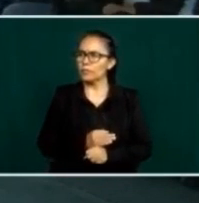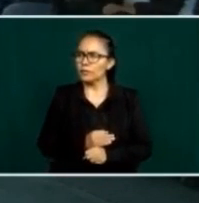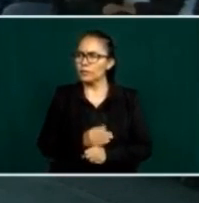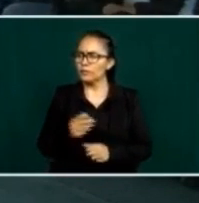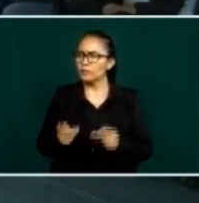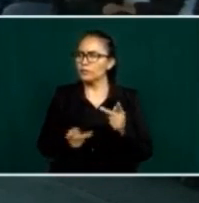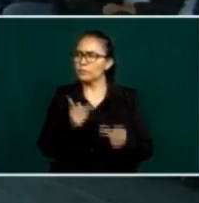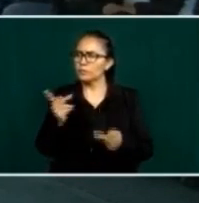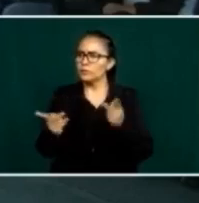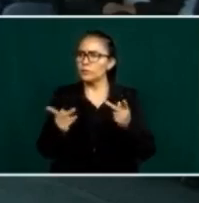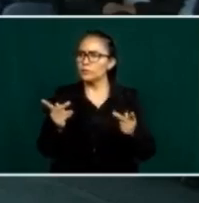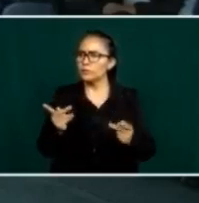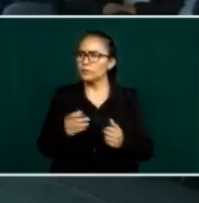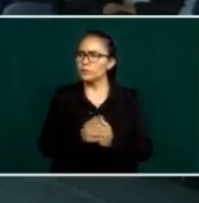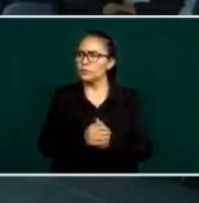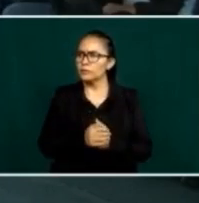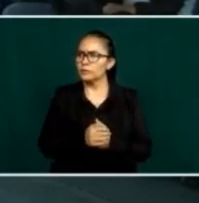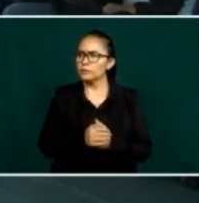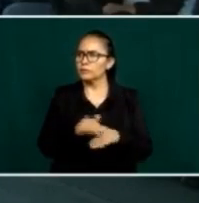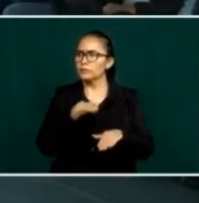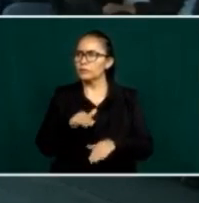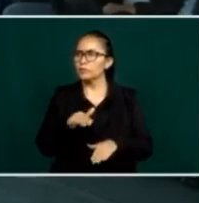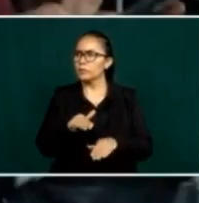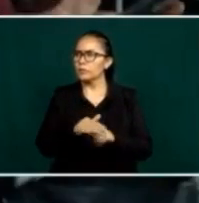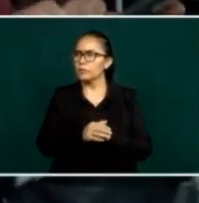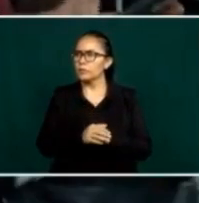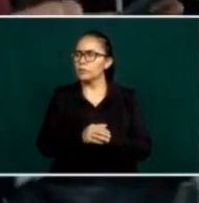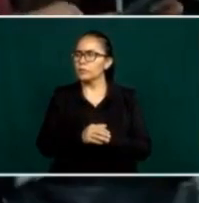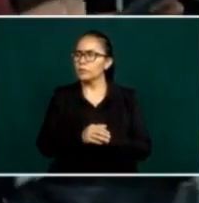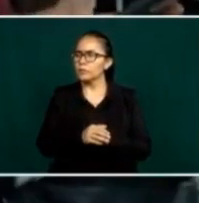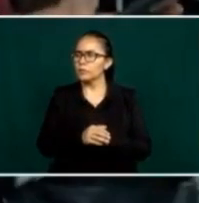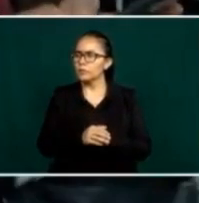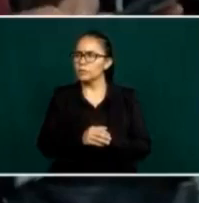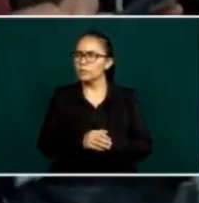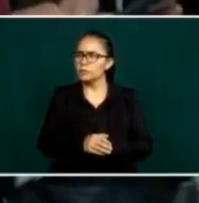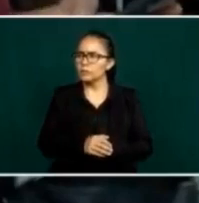I would like to ask you a couple of questions.